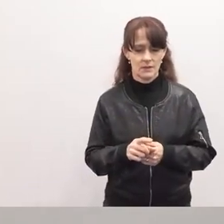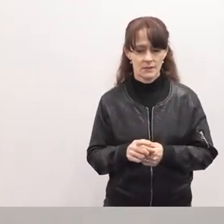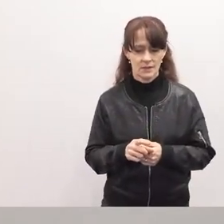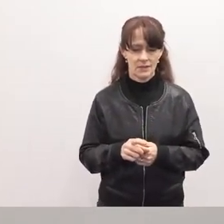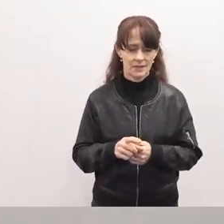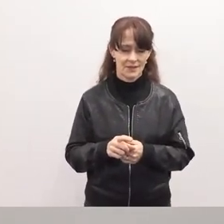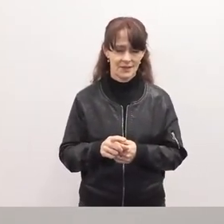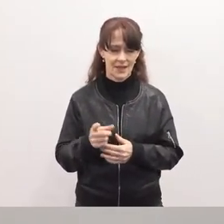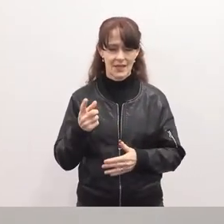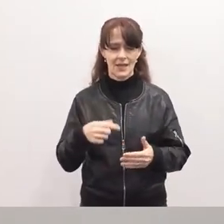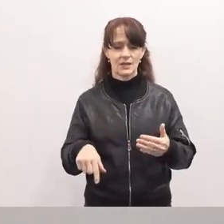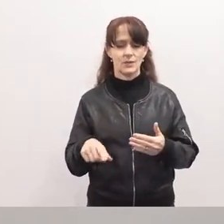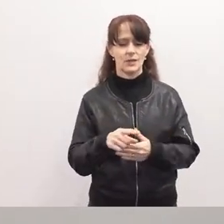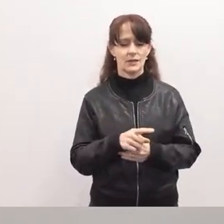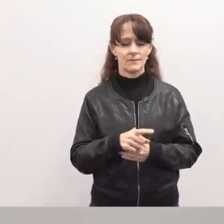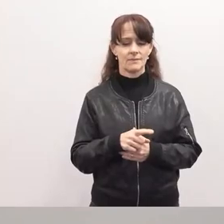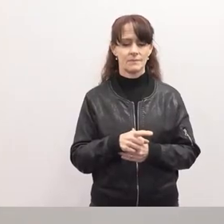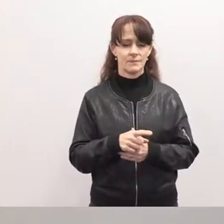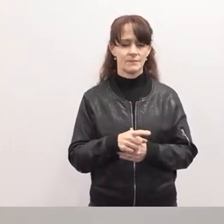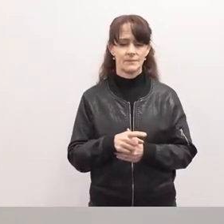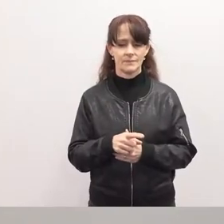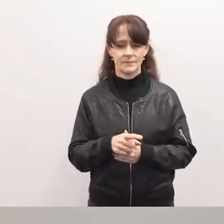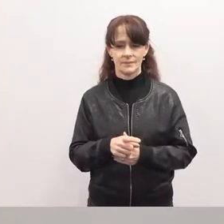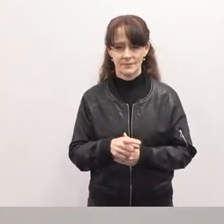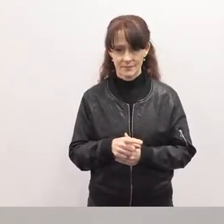papers. Next week is the